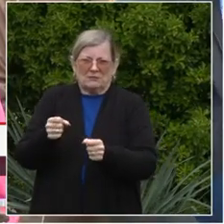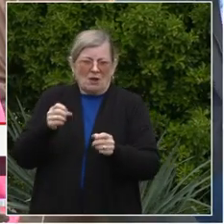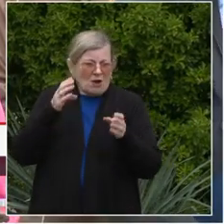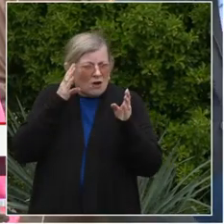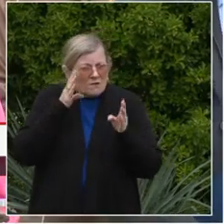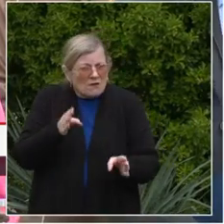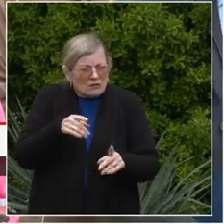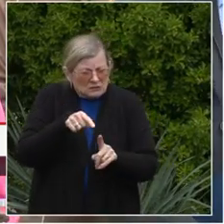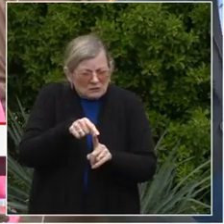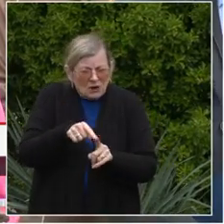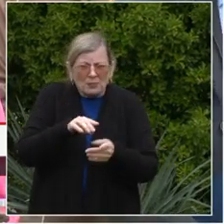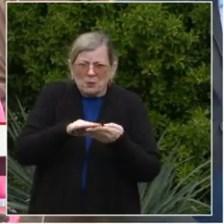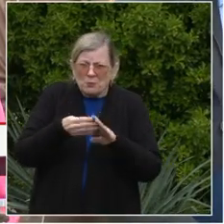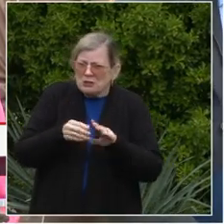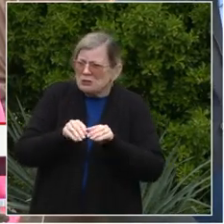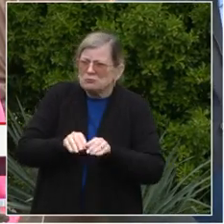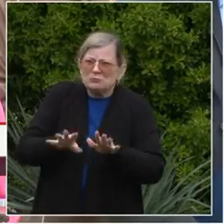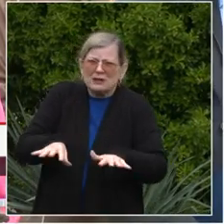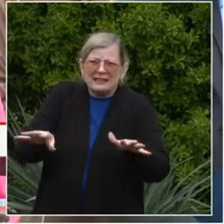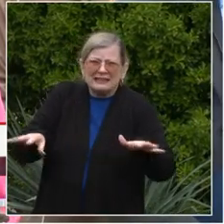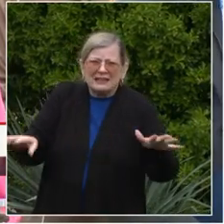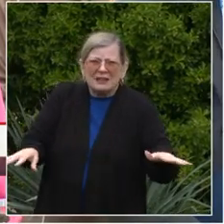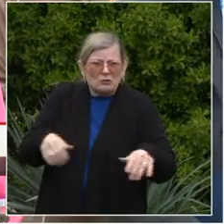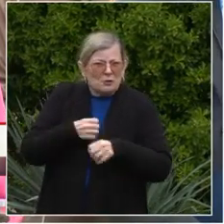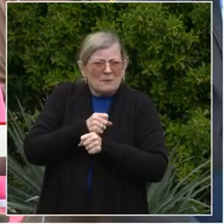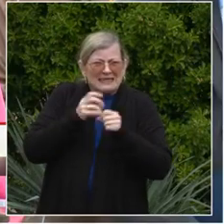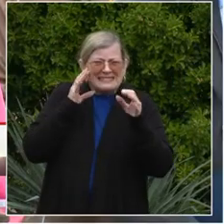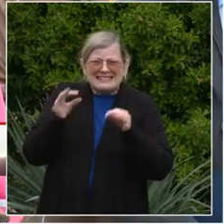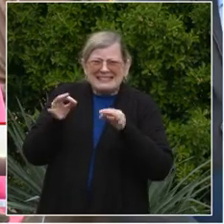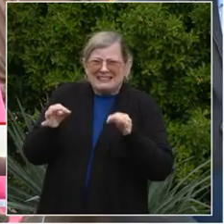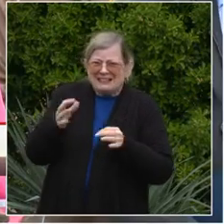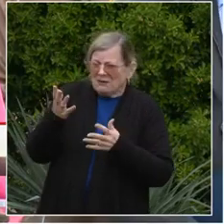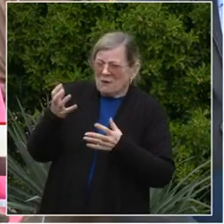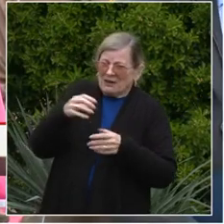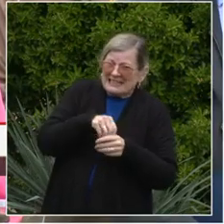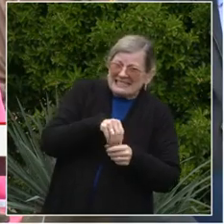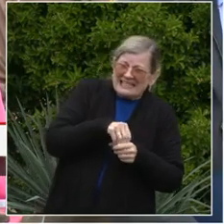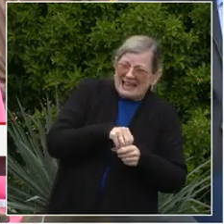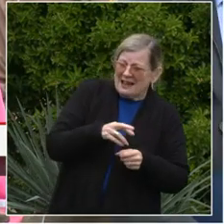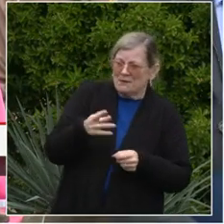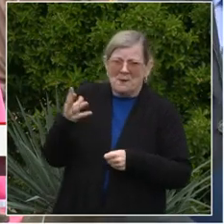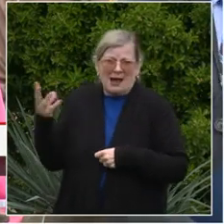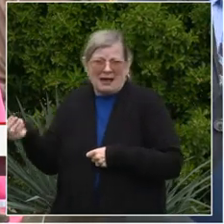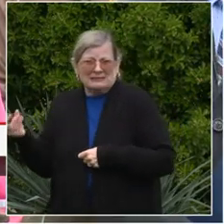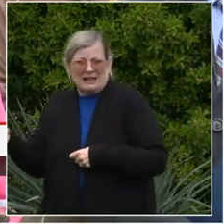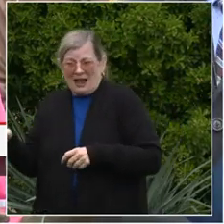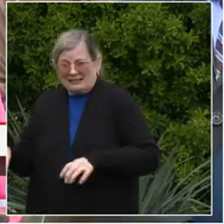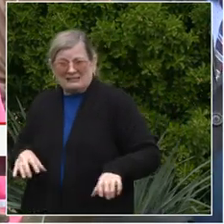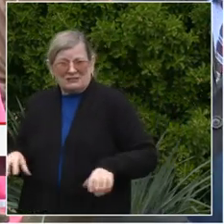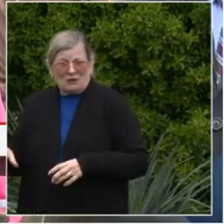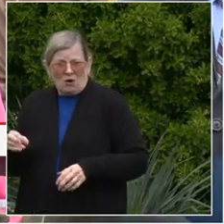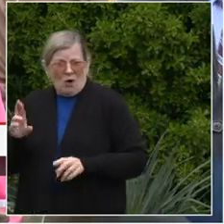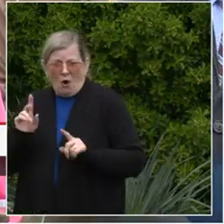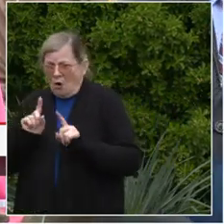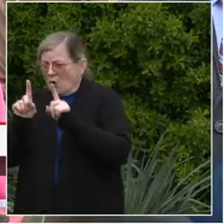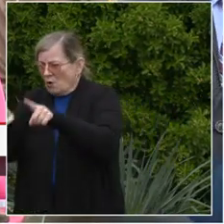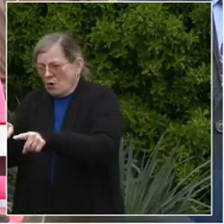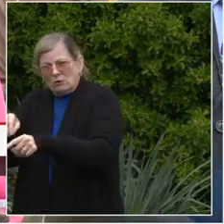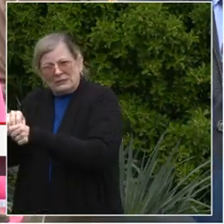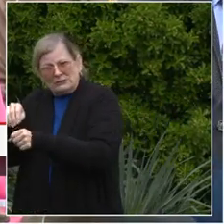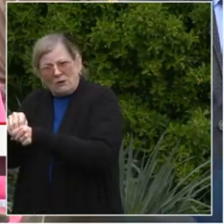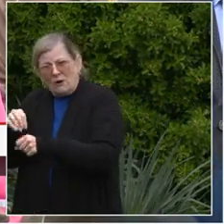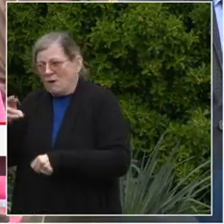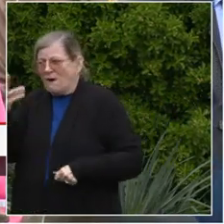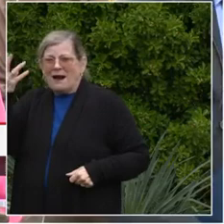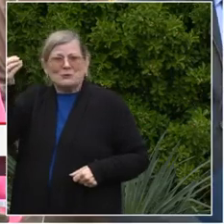making decisions about whether you want to have indoor or outdoor activities, or go to indoor or outdoor activities,